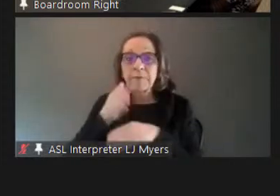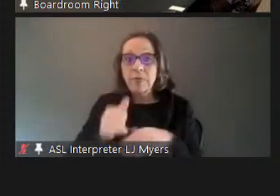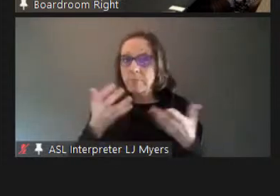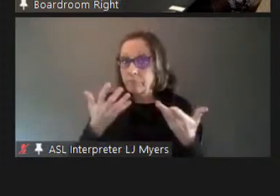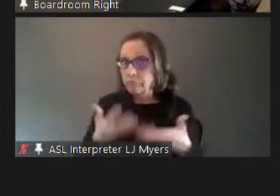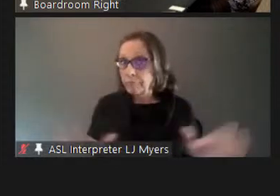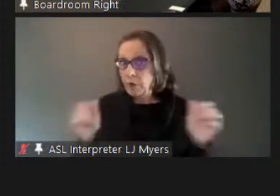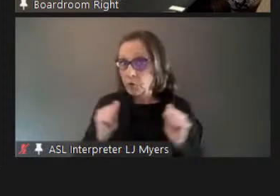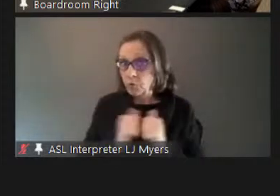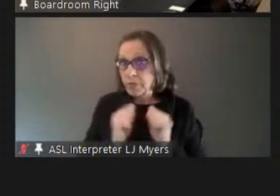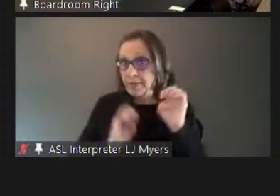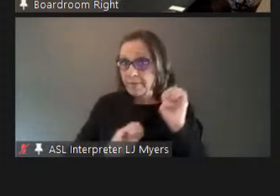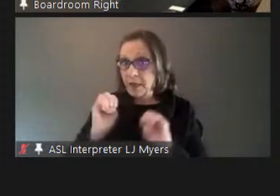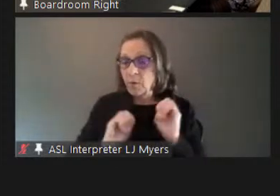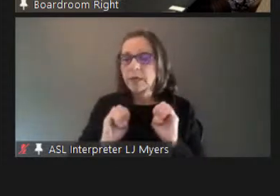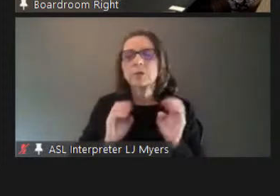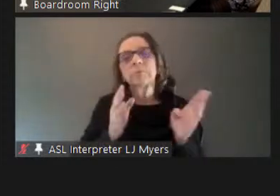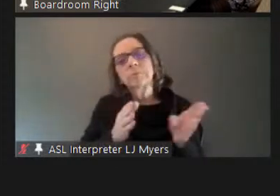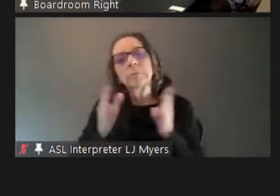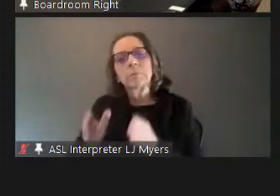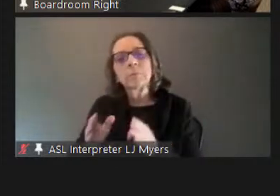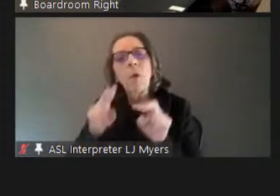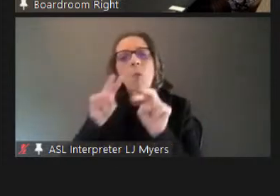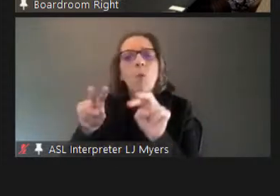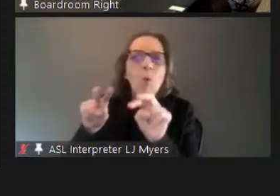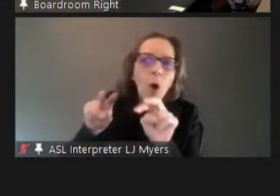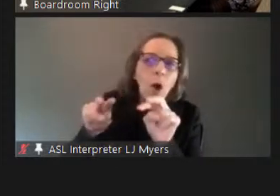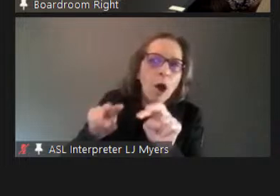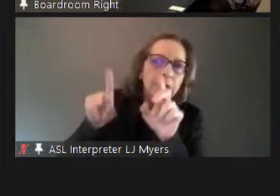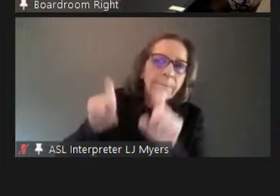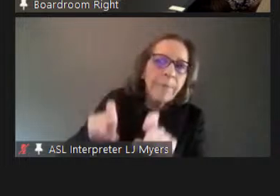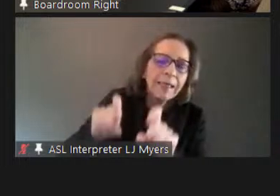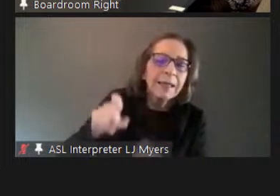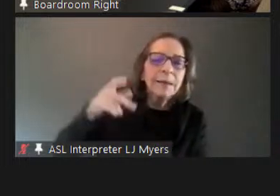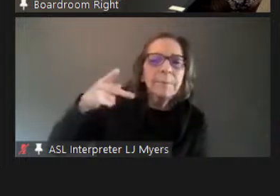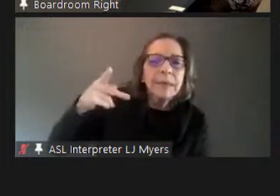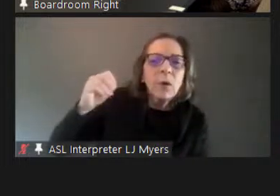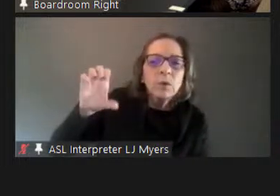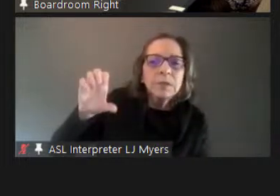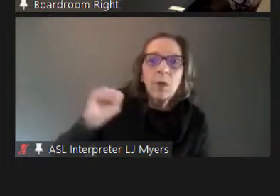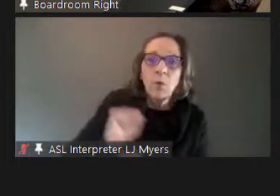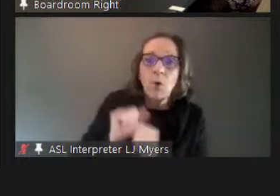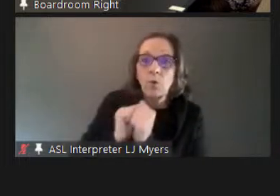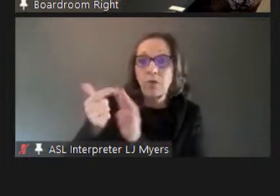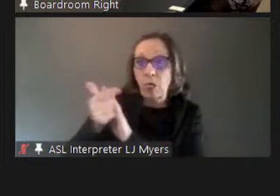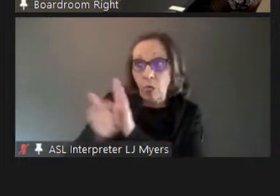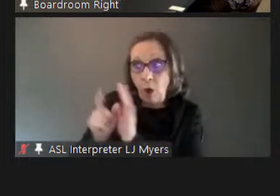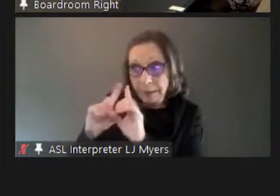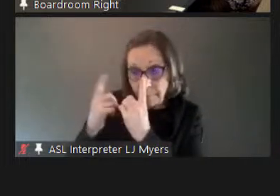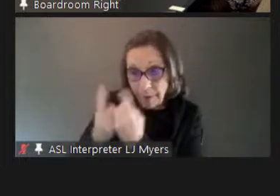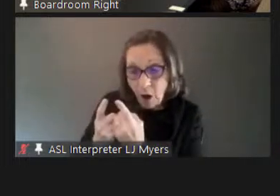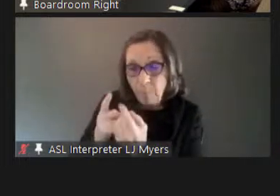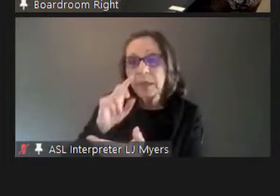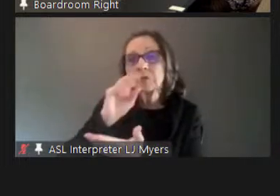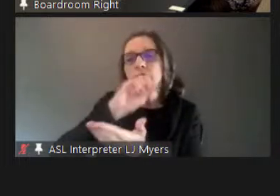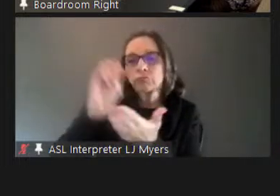done with that evaluation, we'll move forward with launching the pilot or POC. So we'll work with law to draft the professional services agreement, also referred